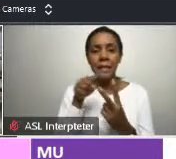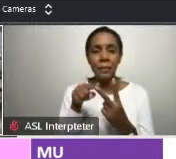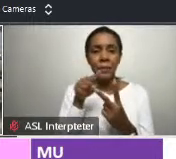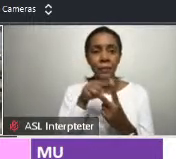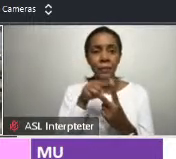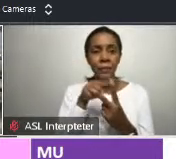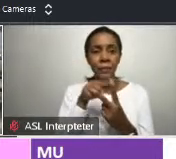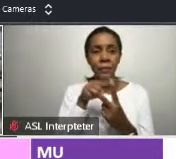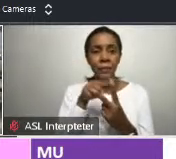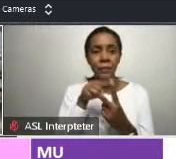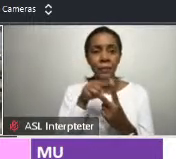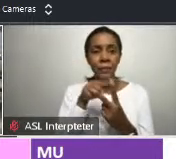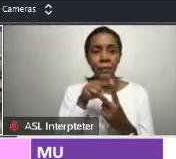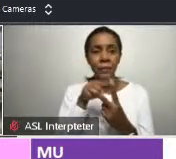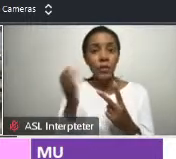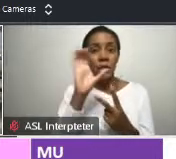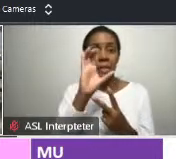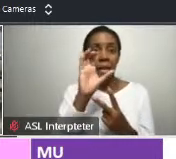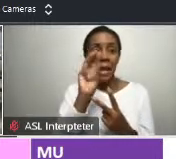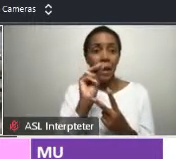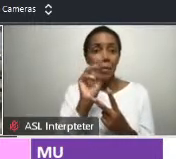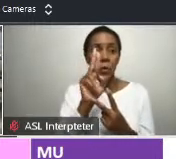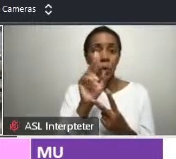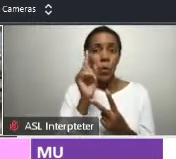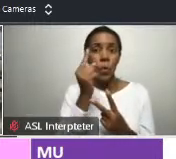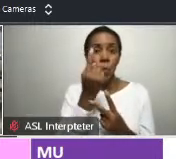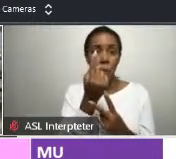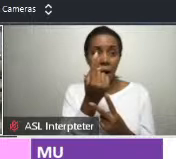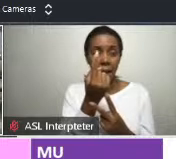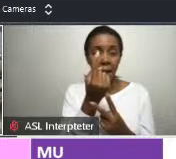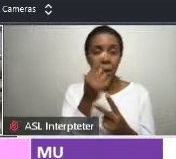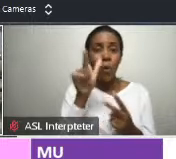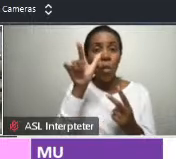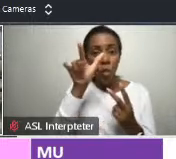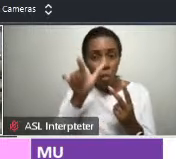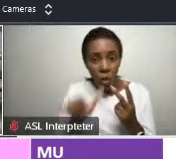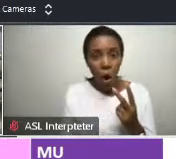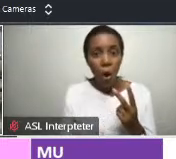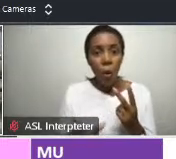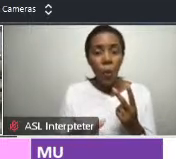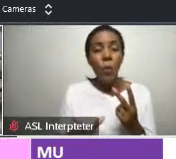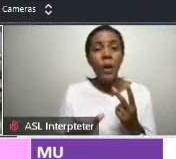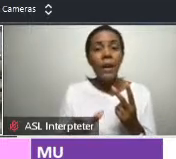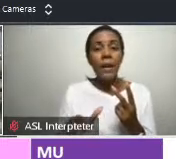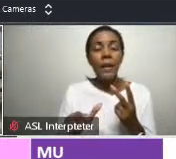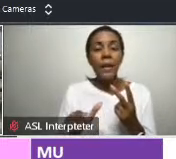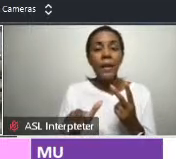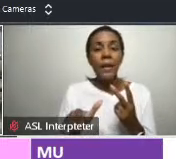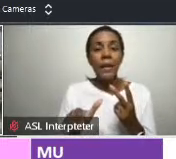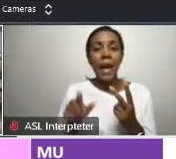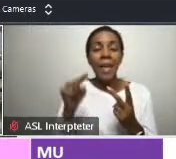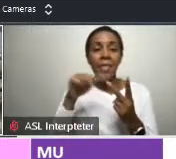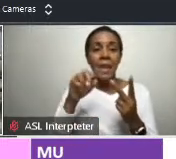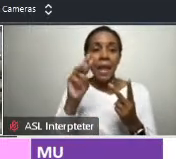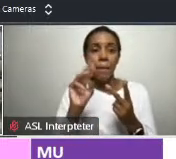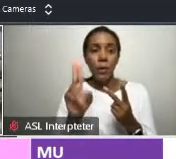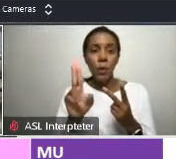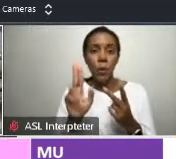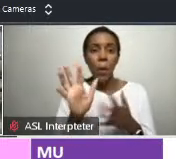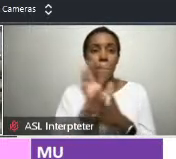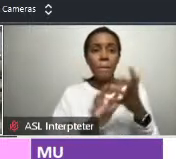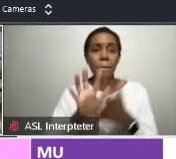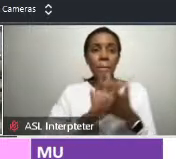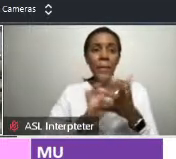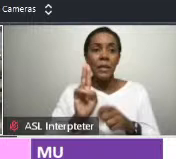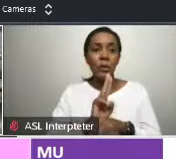this set of recommendations are CMU1, which is our lowest intensity commercial district, and the mixed use district. Why are these